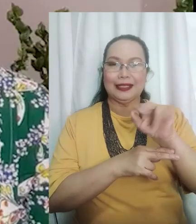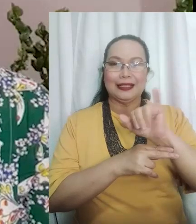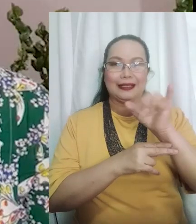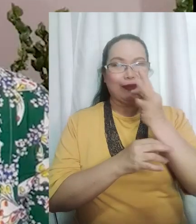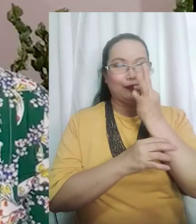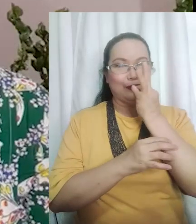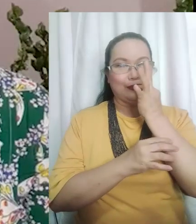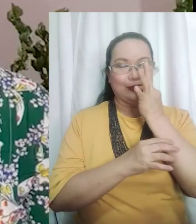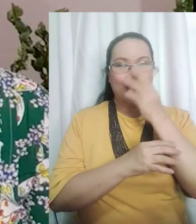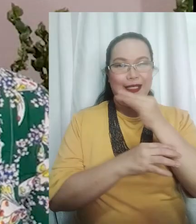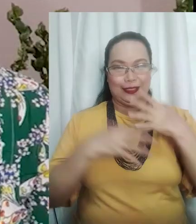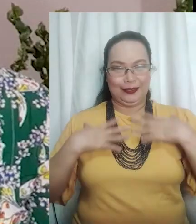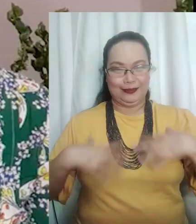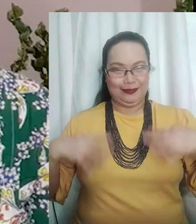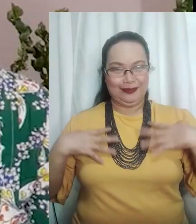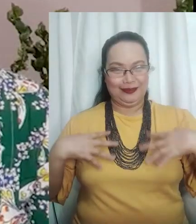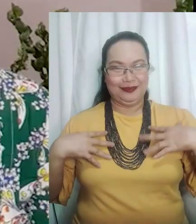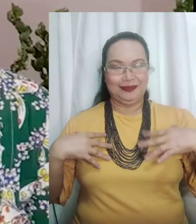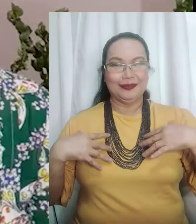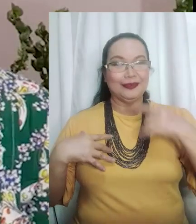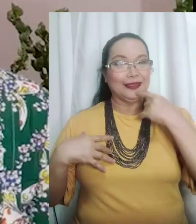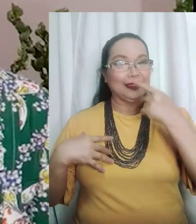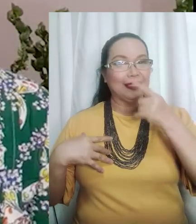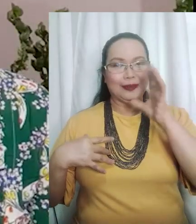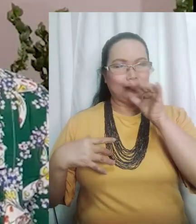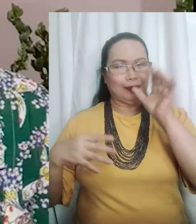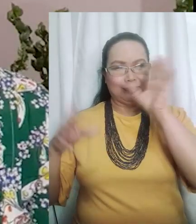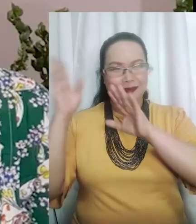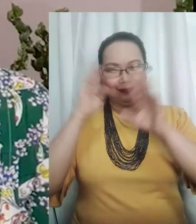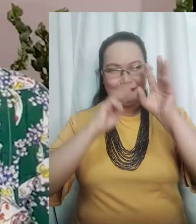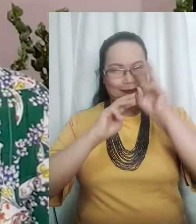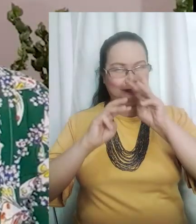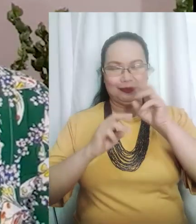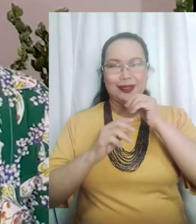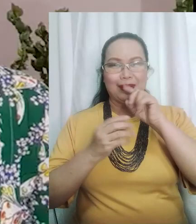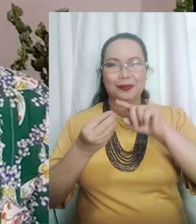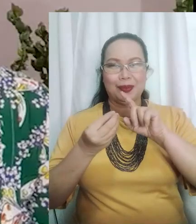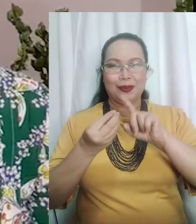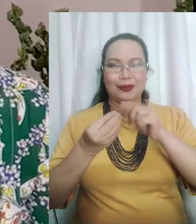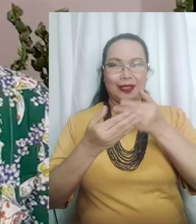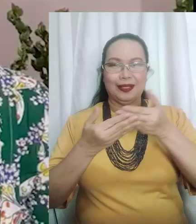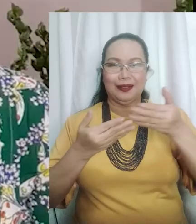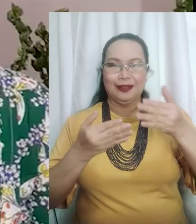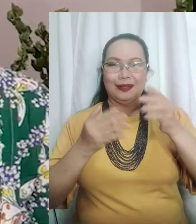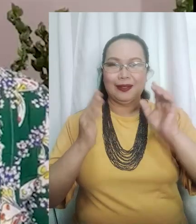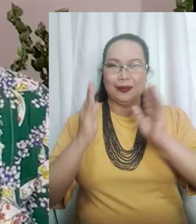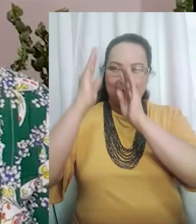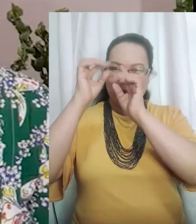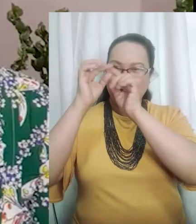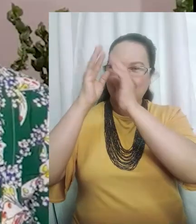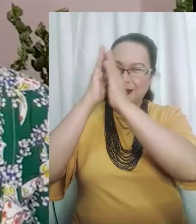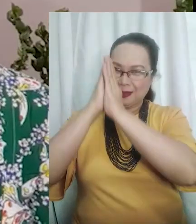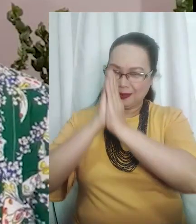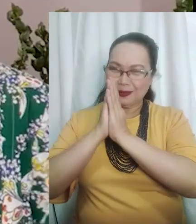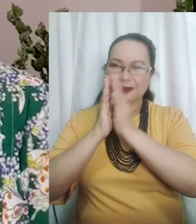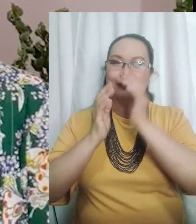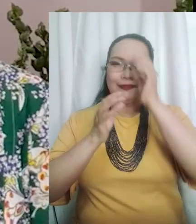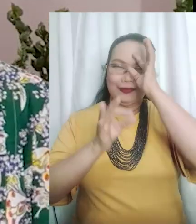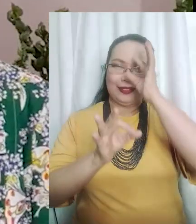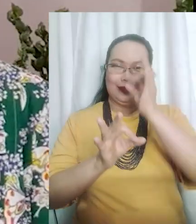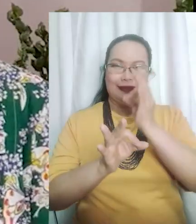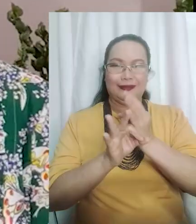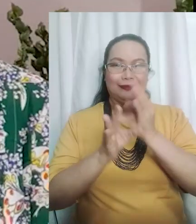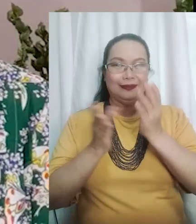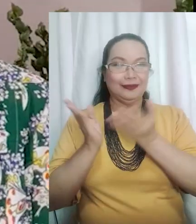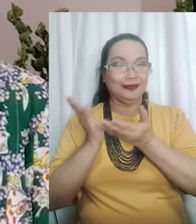as food and clothes. He tells us not to worry about anything and come to Him by faith instead. So